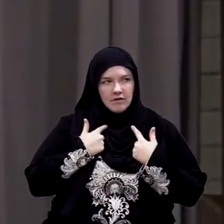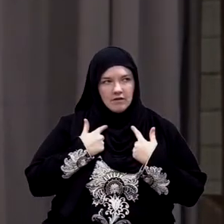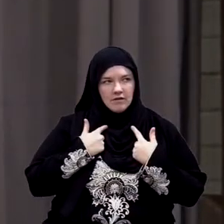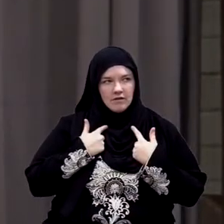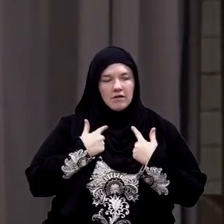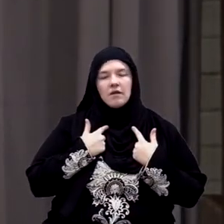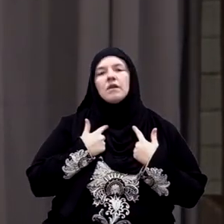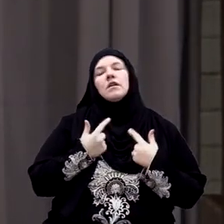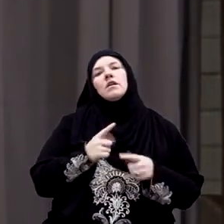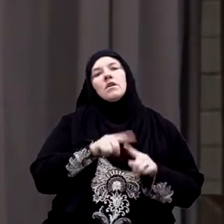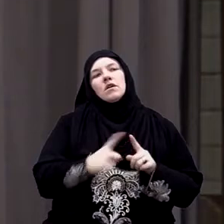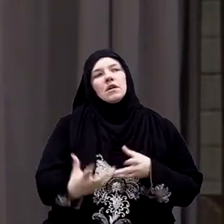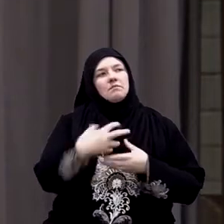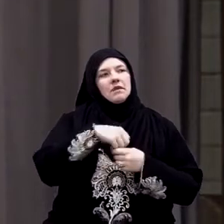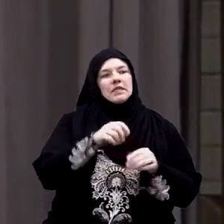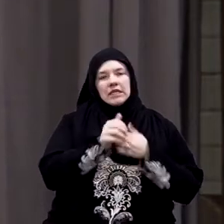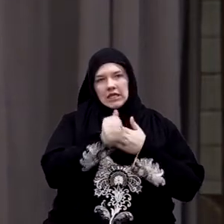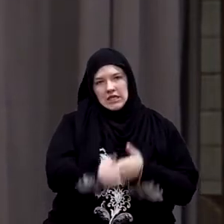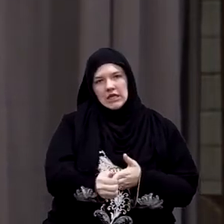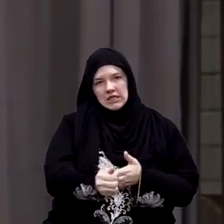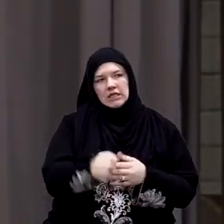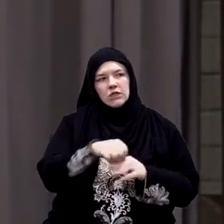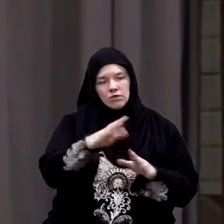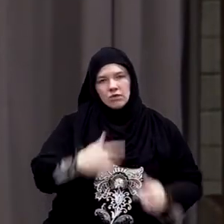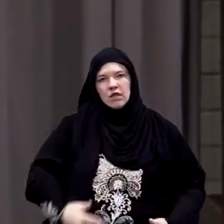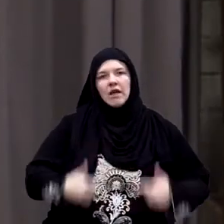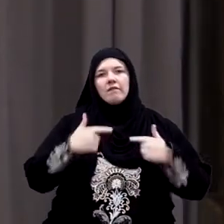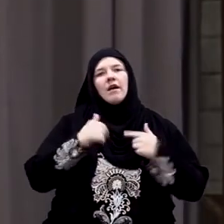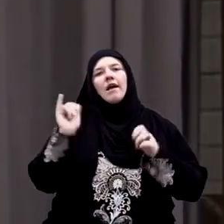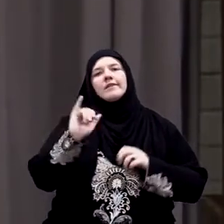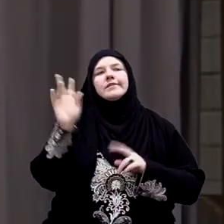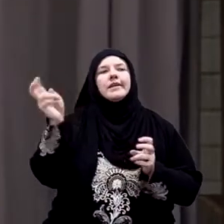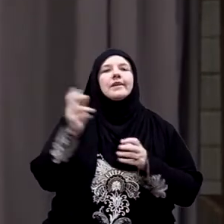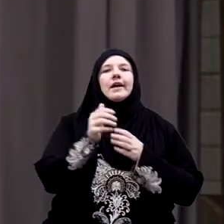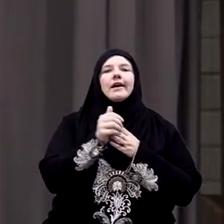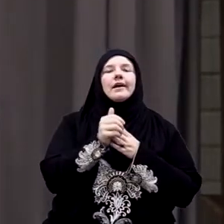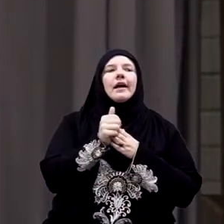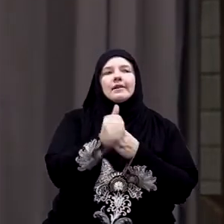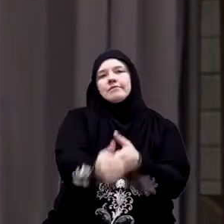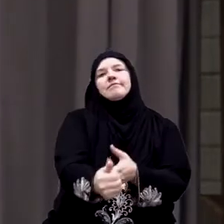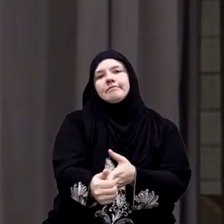To take it as a guide, as a torch for your life.